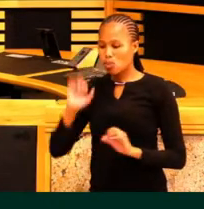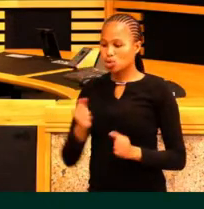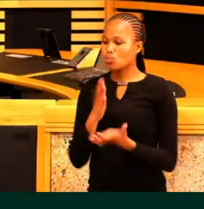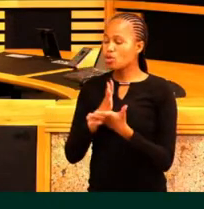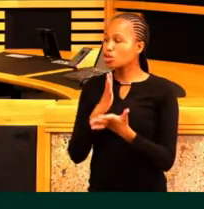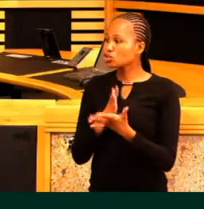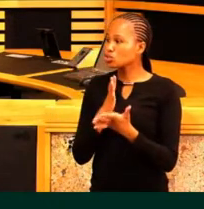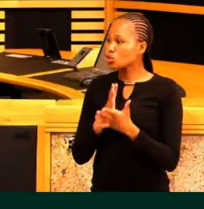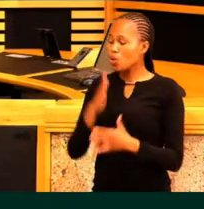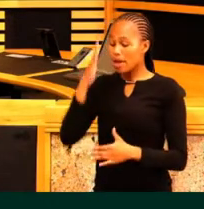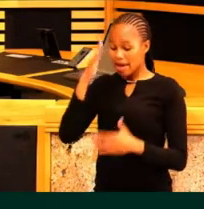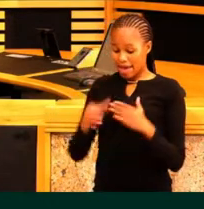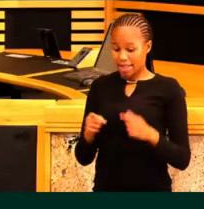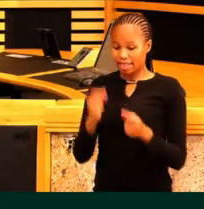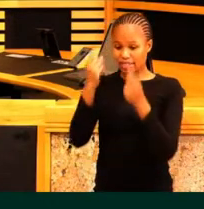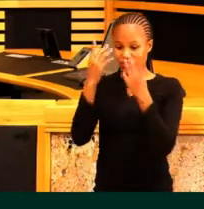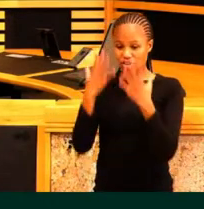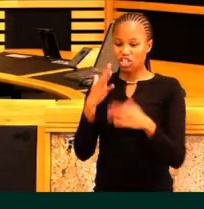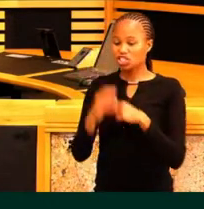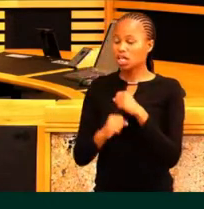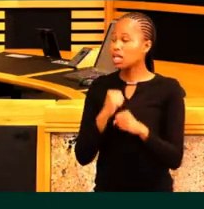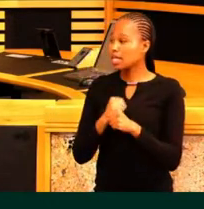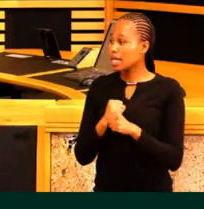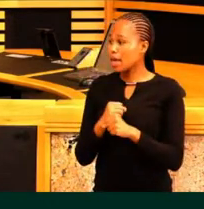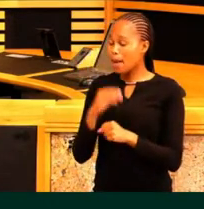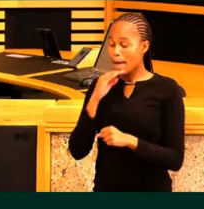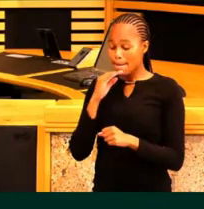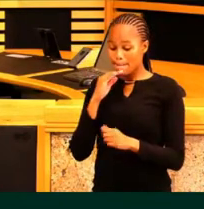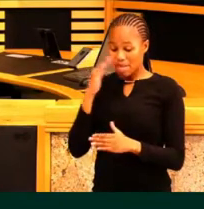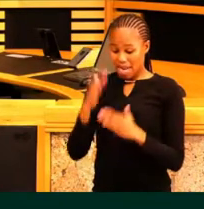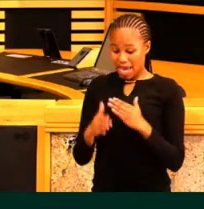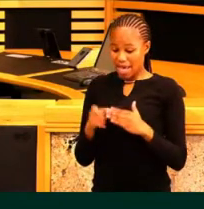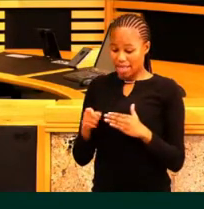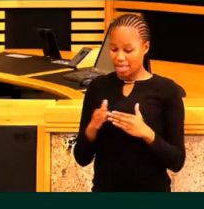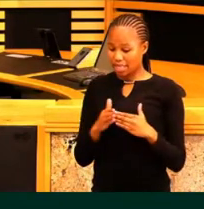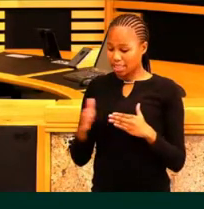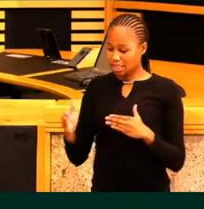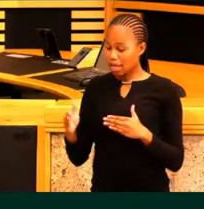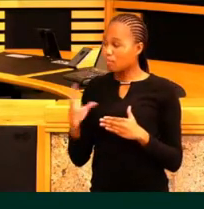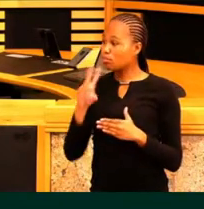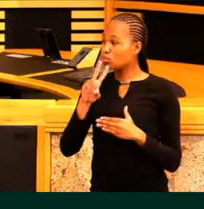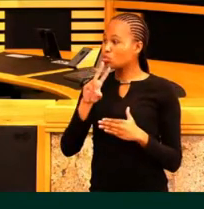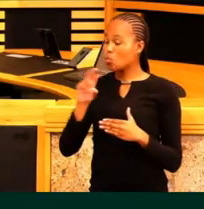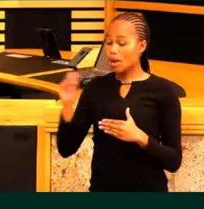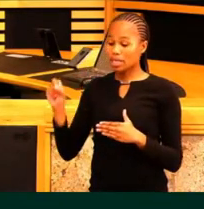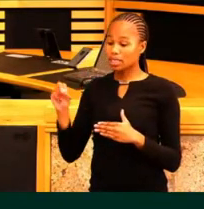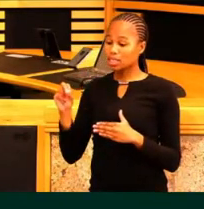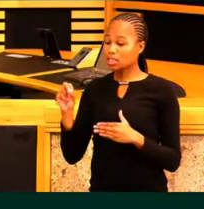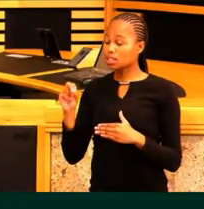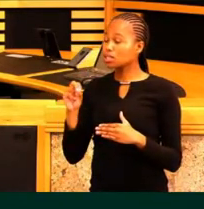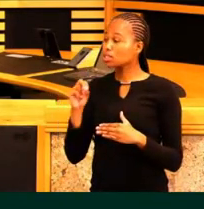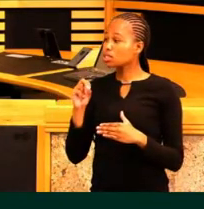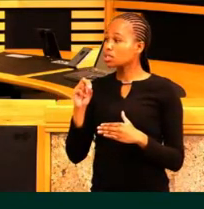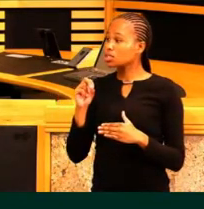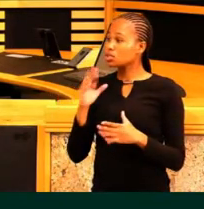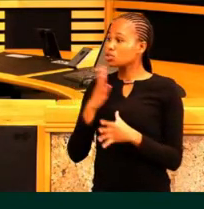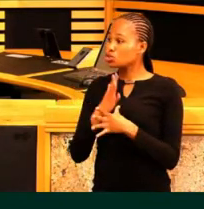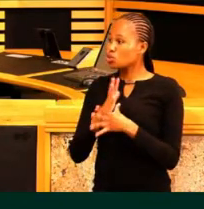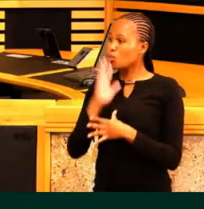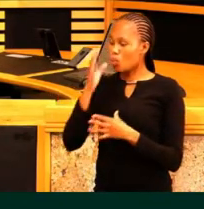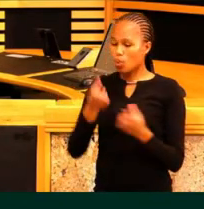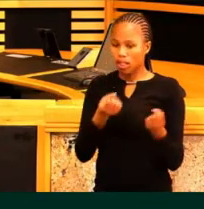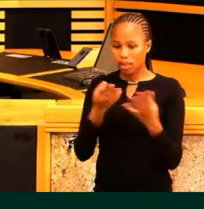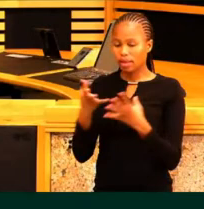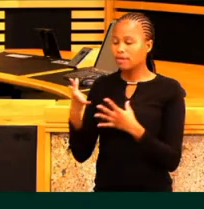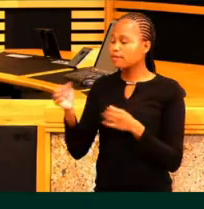that by end of this financial year which is the end of this term these 200 jobs will be able to be demonstrated there we have